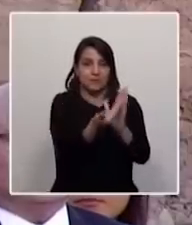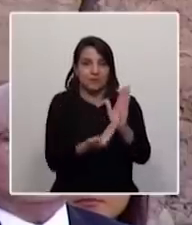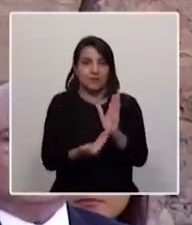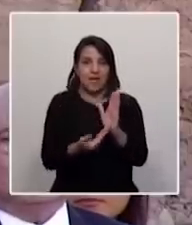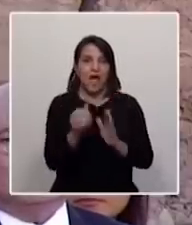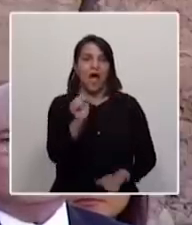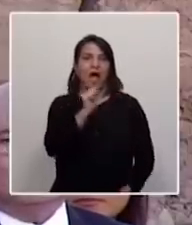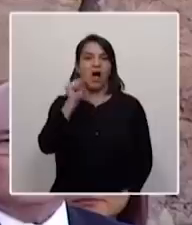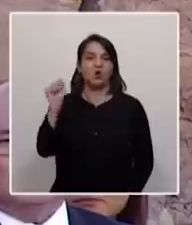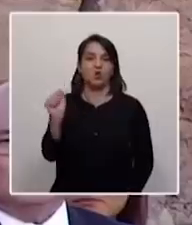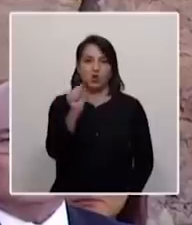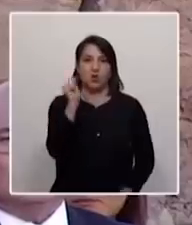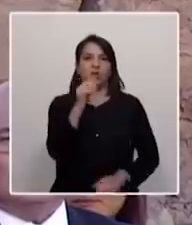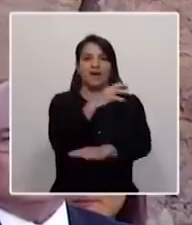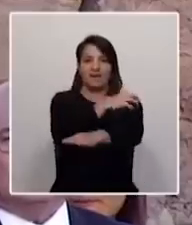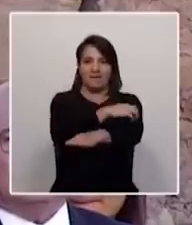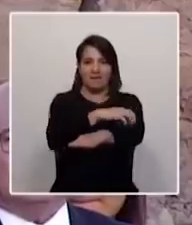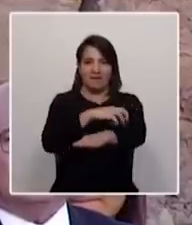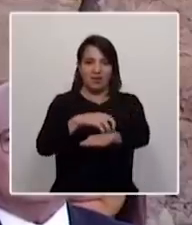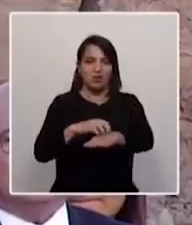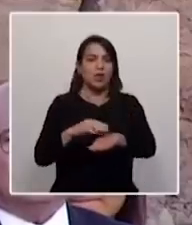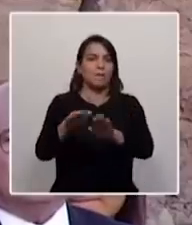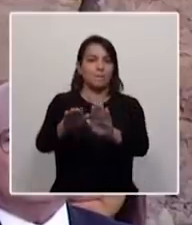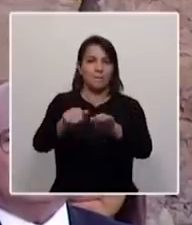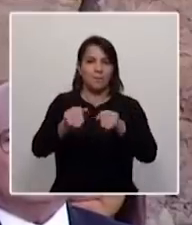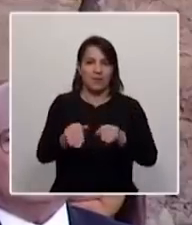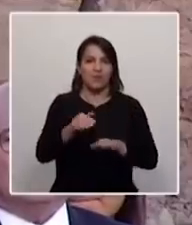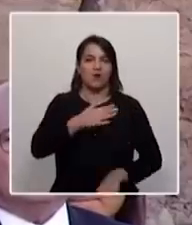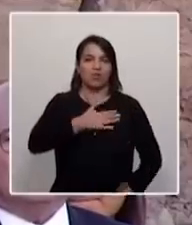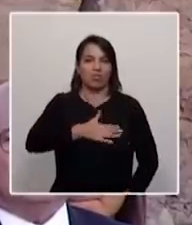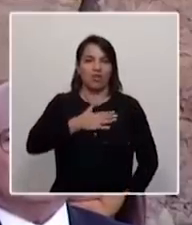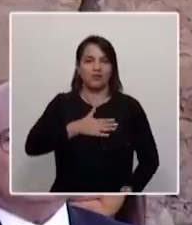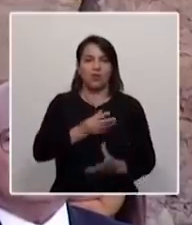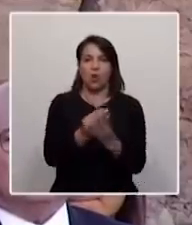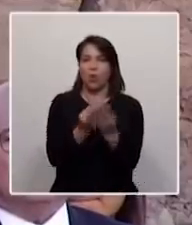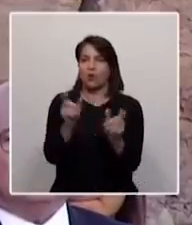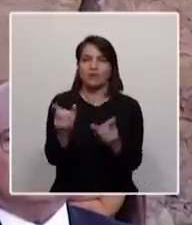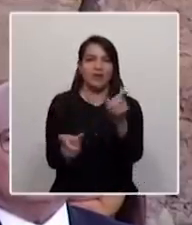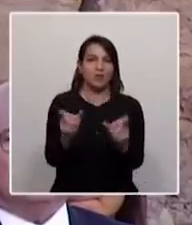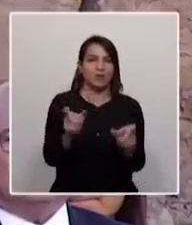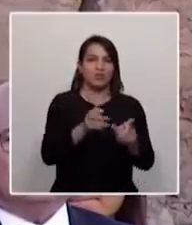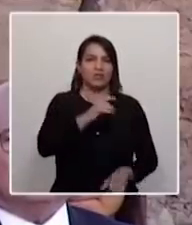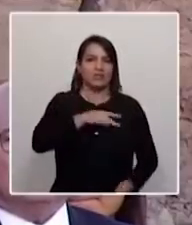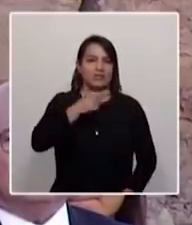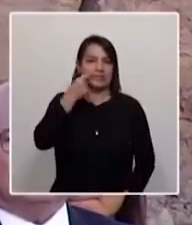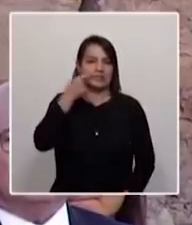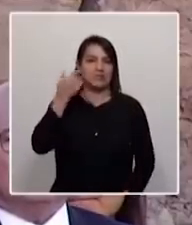of territories outside the center of Chile and has been the yearning of millions of Chileans.